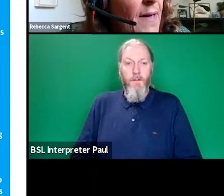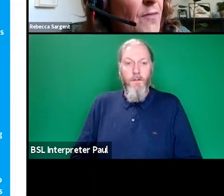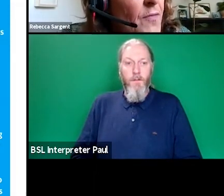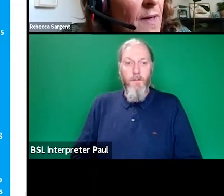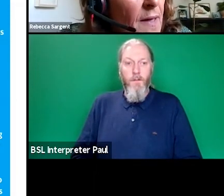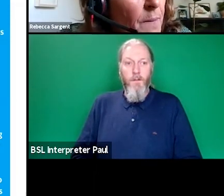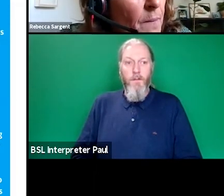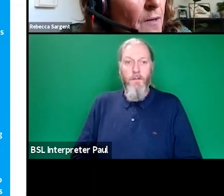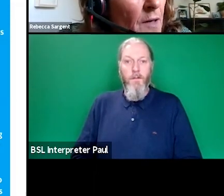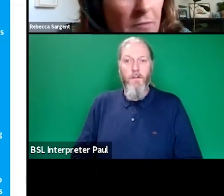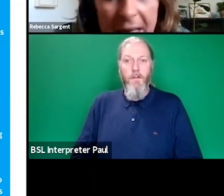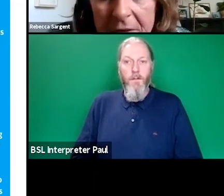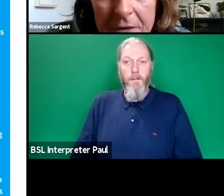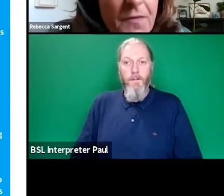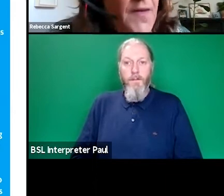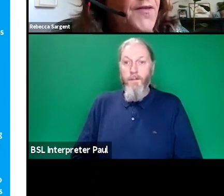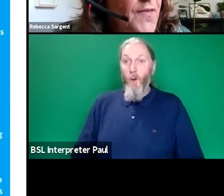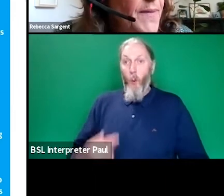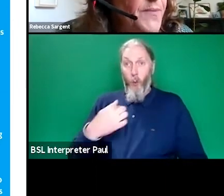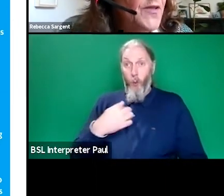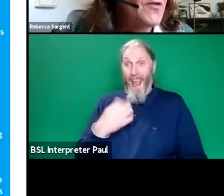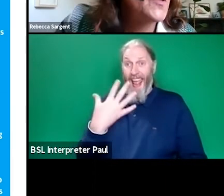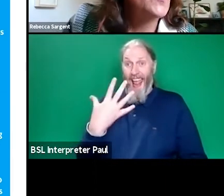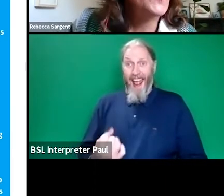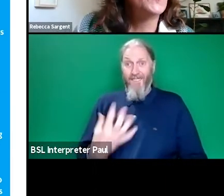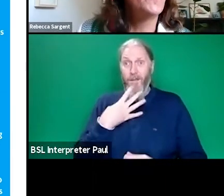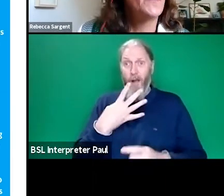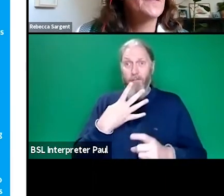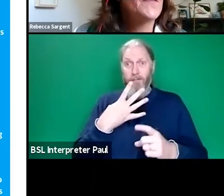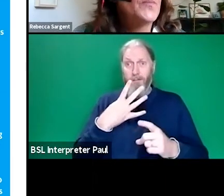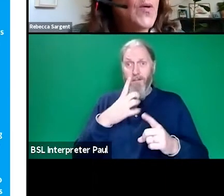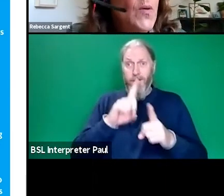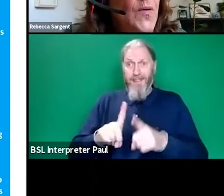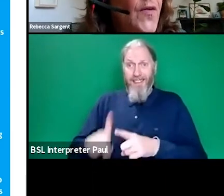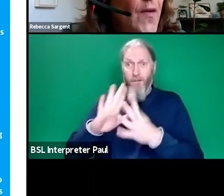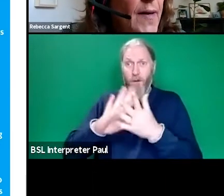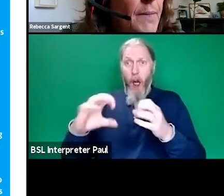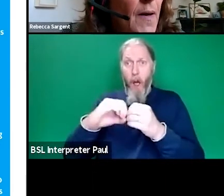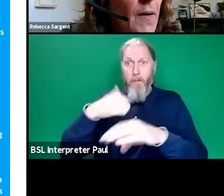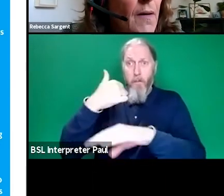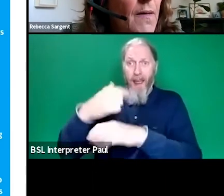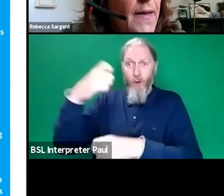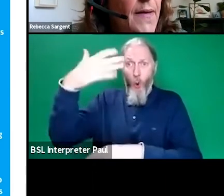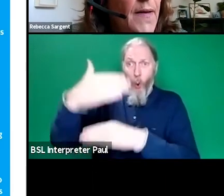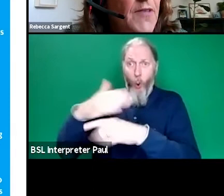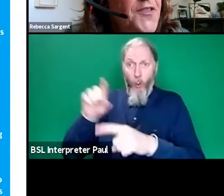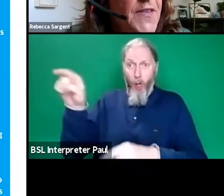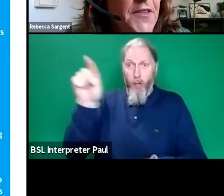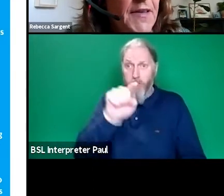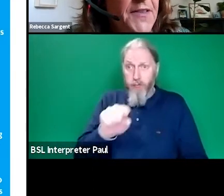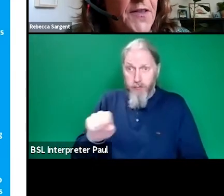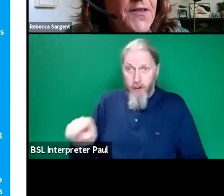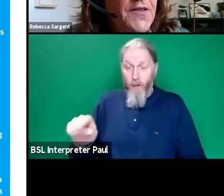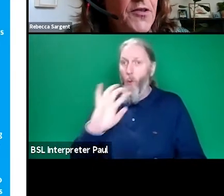We have a range of family hubs across Cornwall that support a range